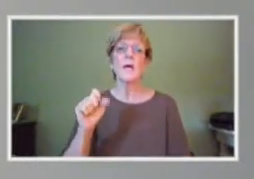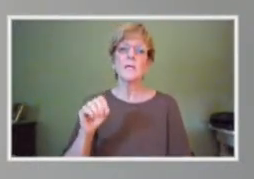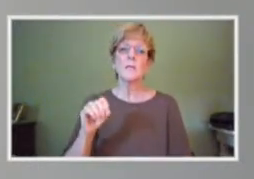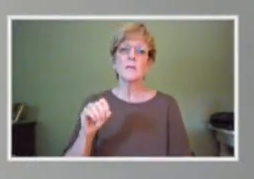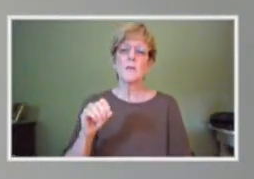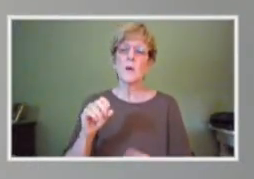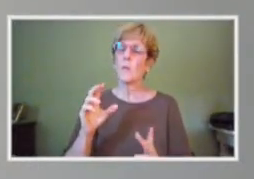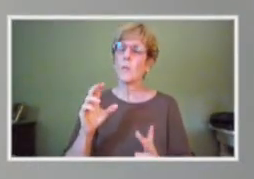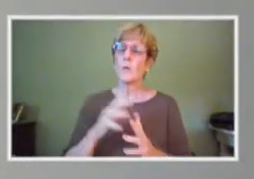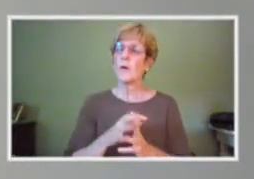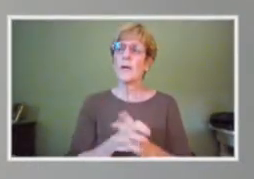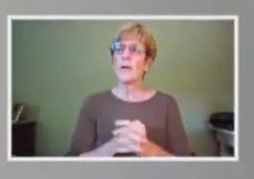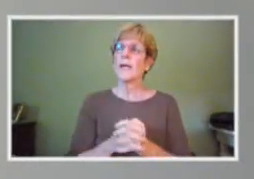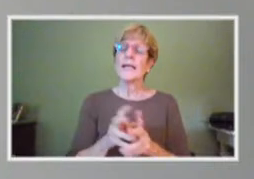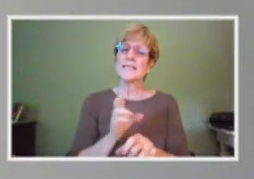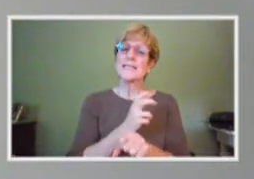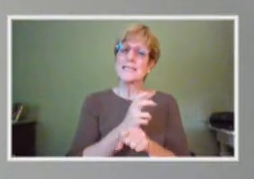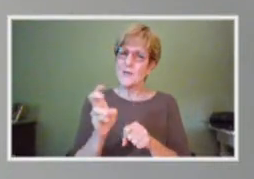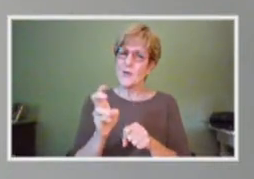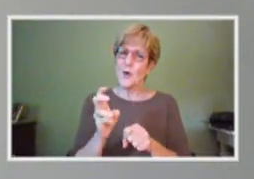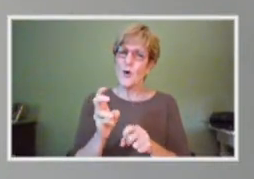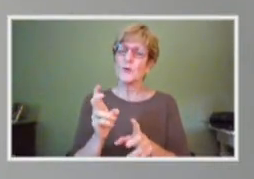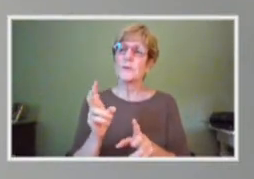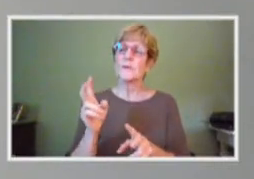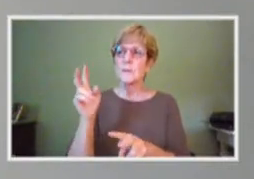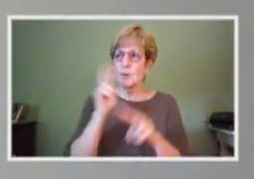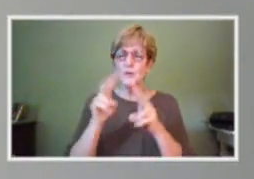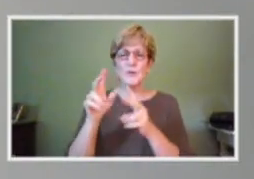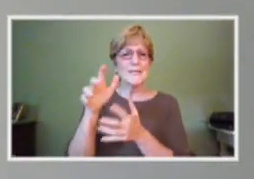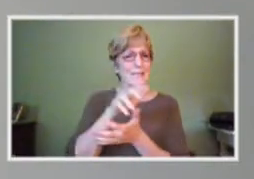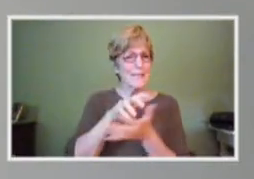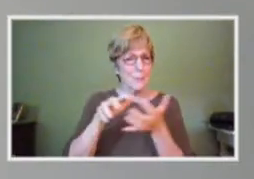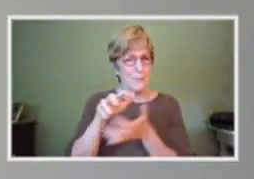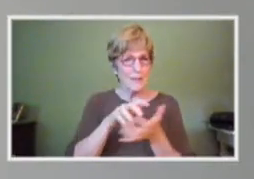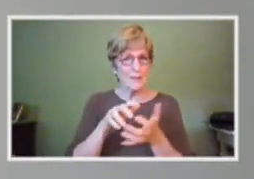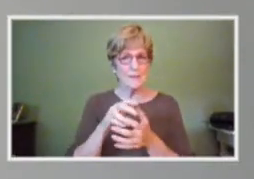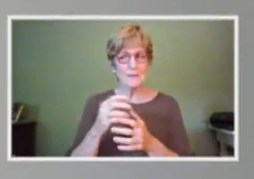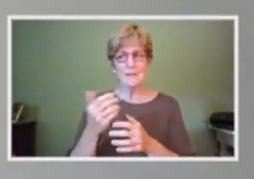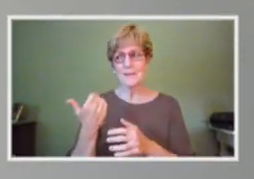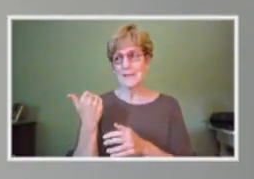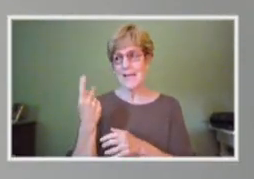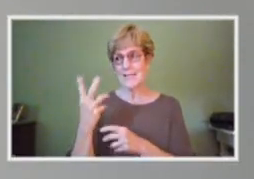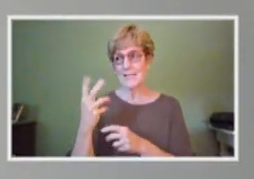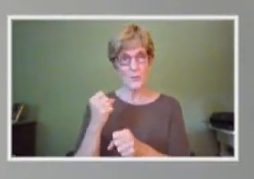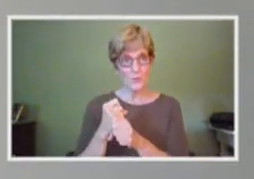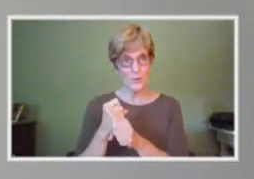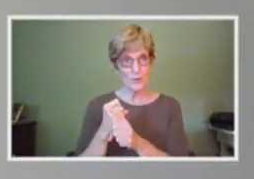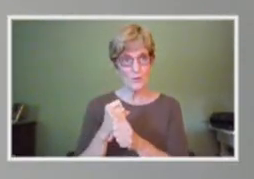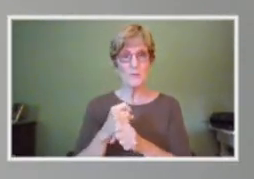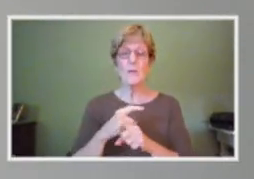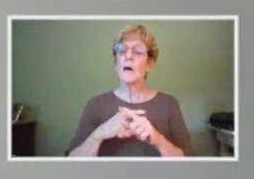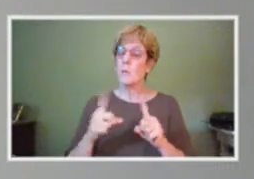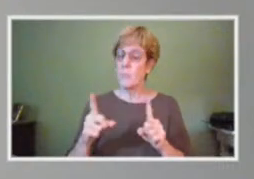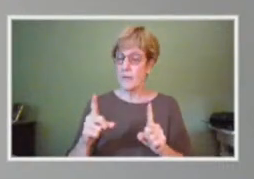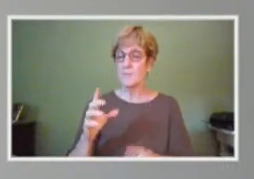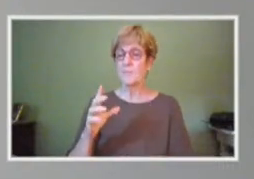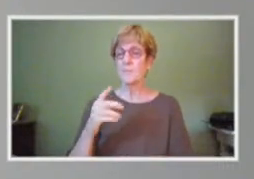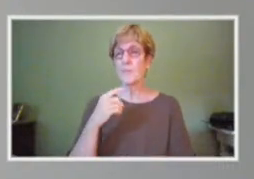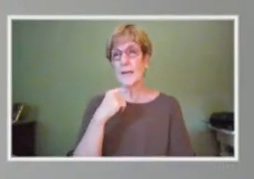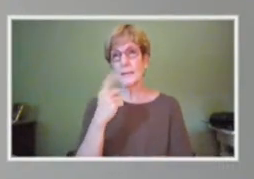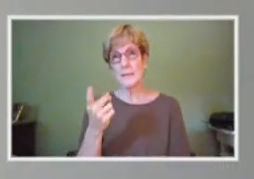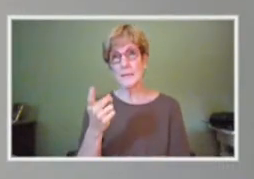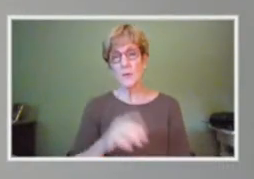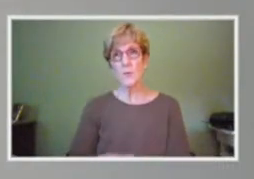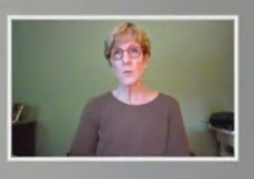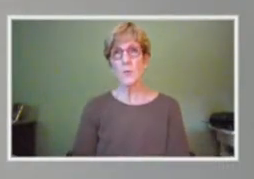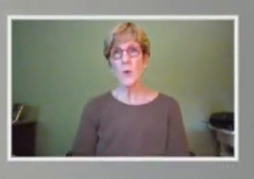it's very difficult when you start looking at the mix between the last couple of years. But what I can tell you also is that